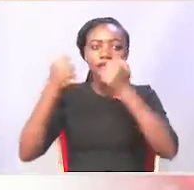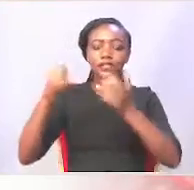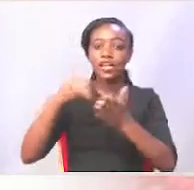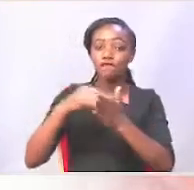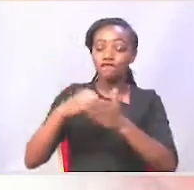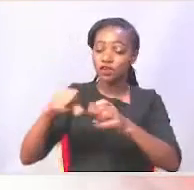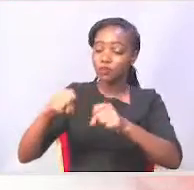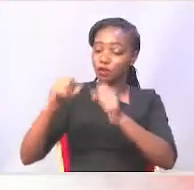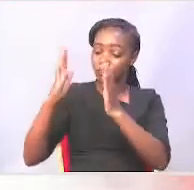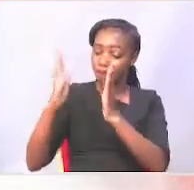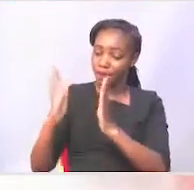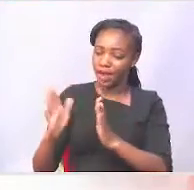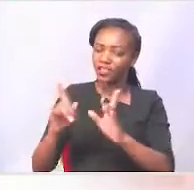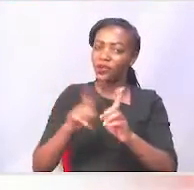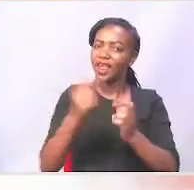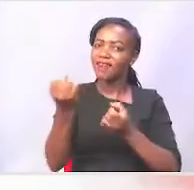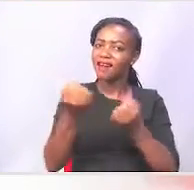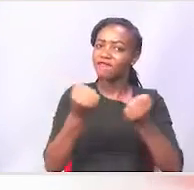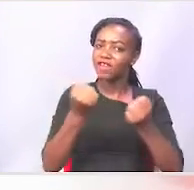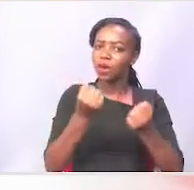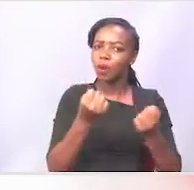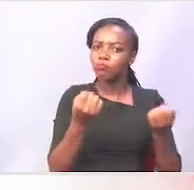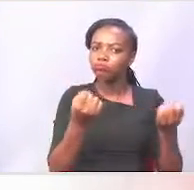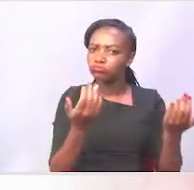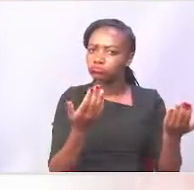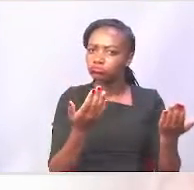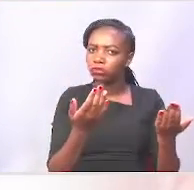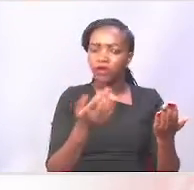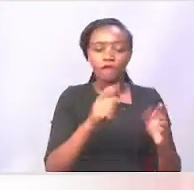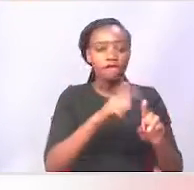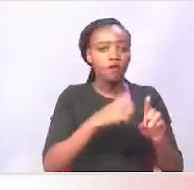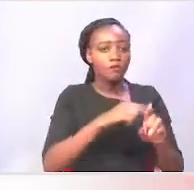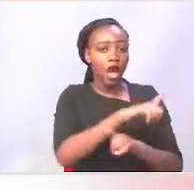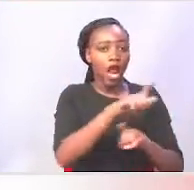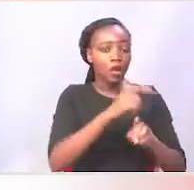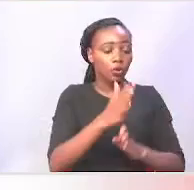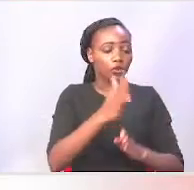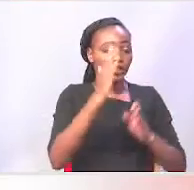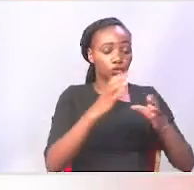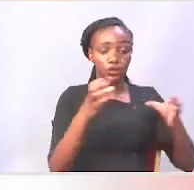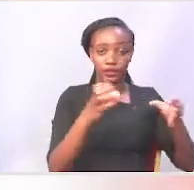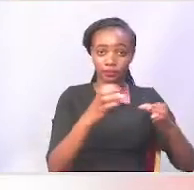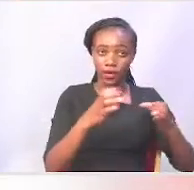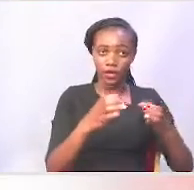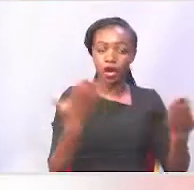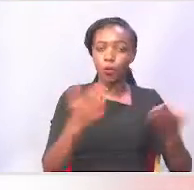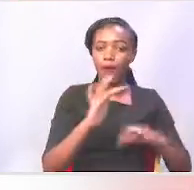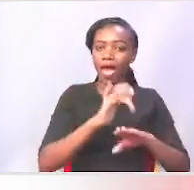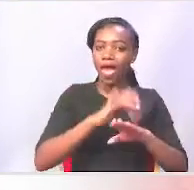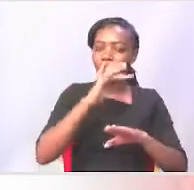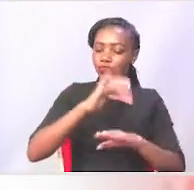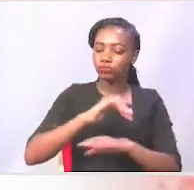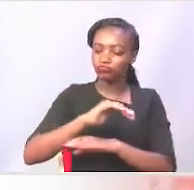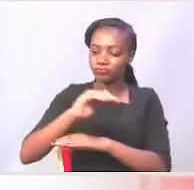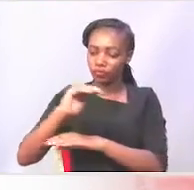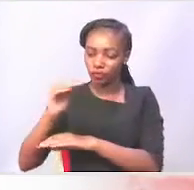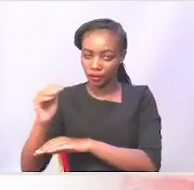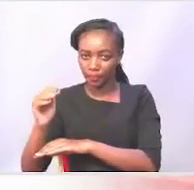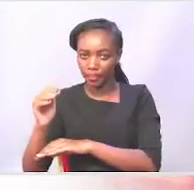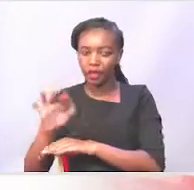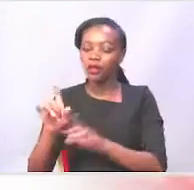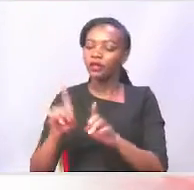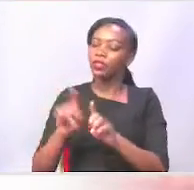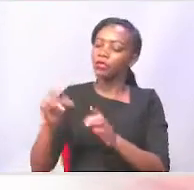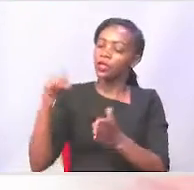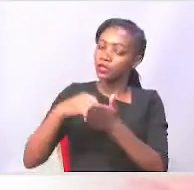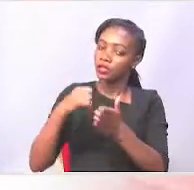bb operator and a vehicle belonging to local security company in embu on the embu kiritiri road among the dead is